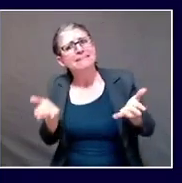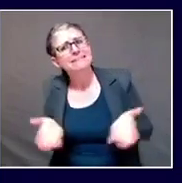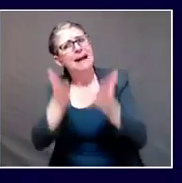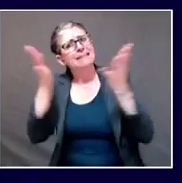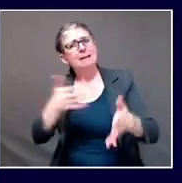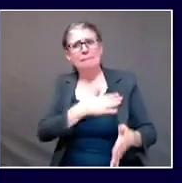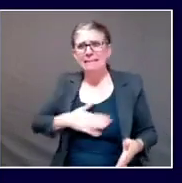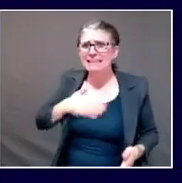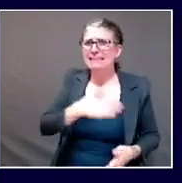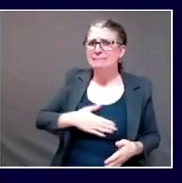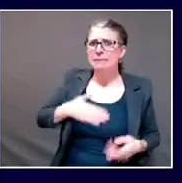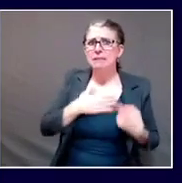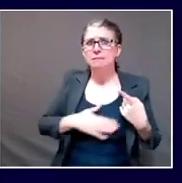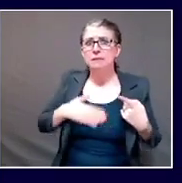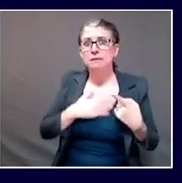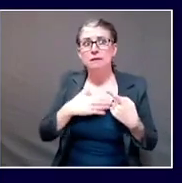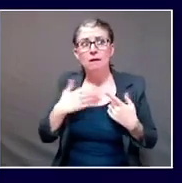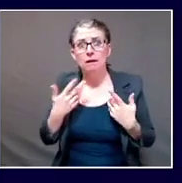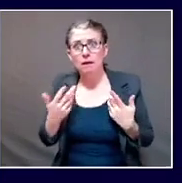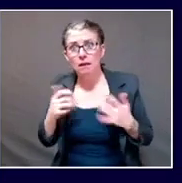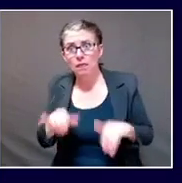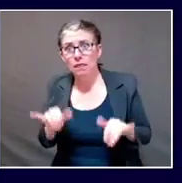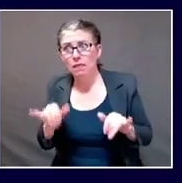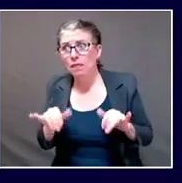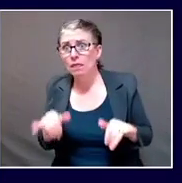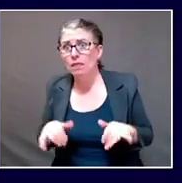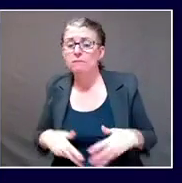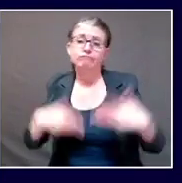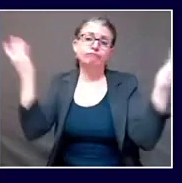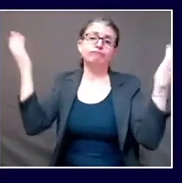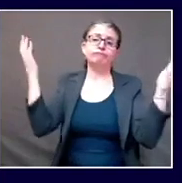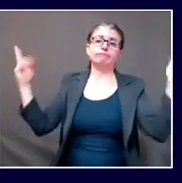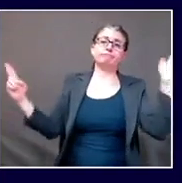enforcing those laws, they will enforce these laws still.